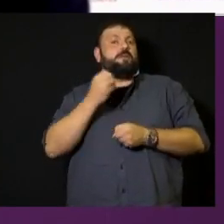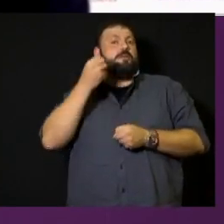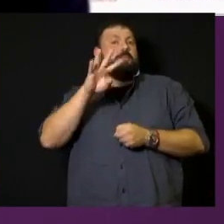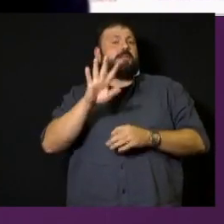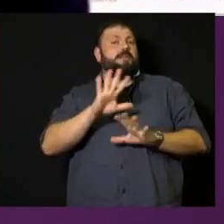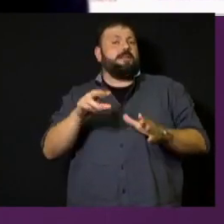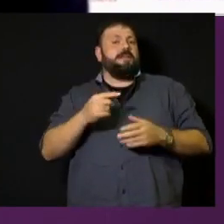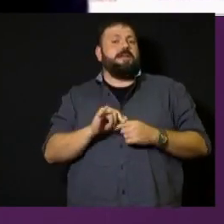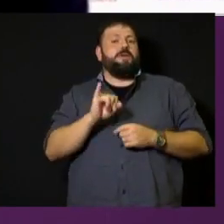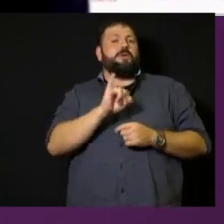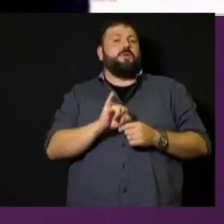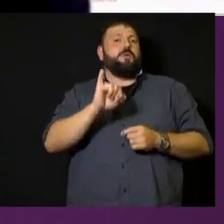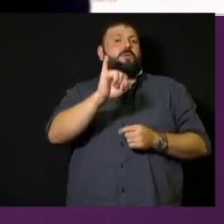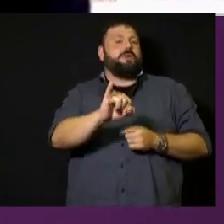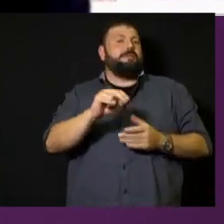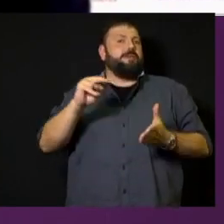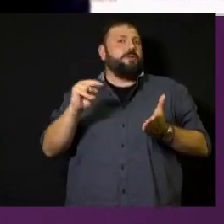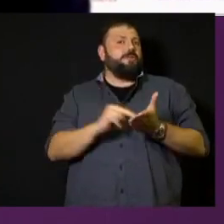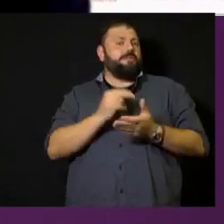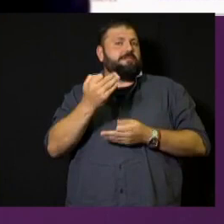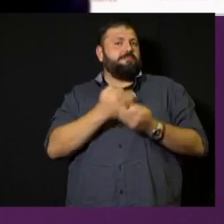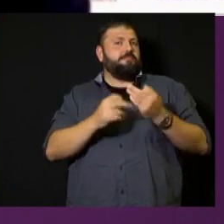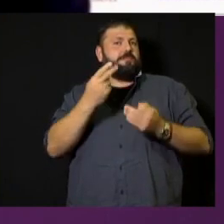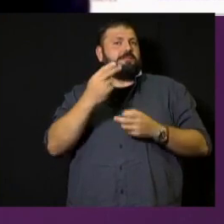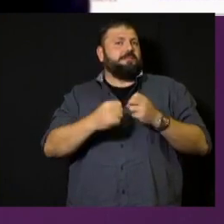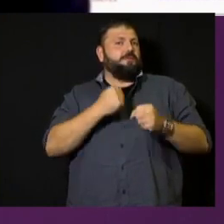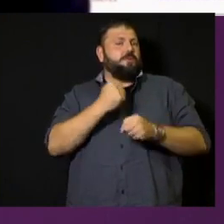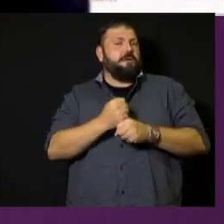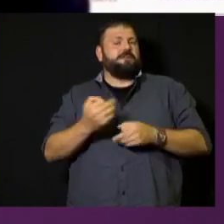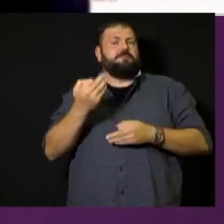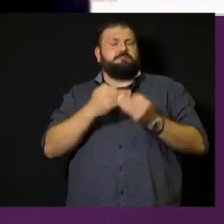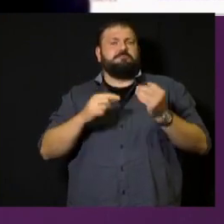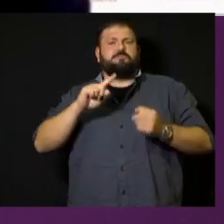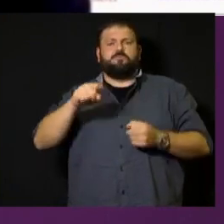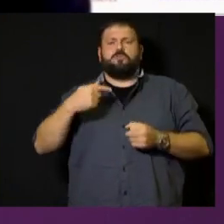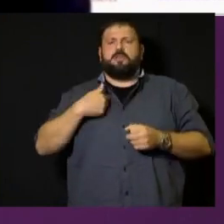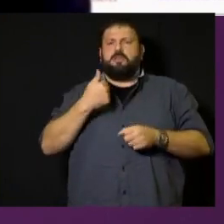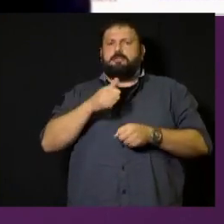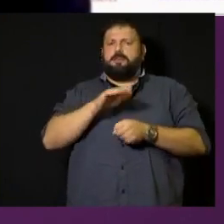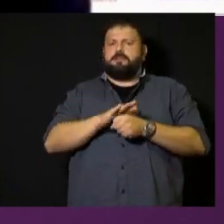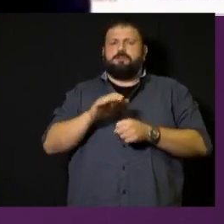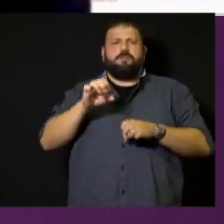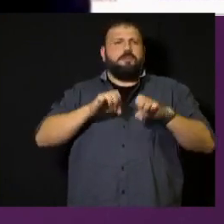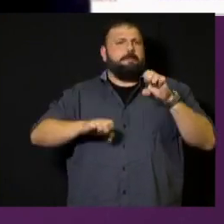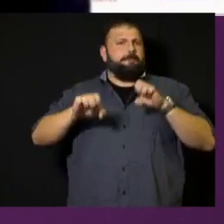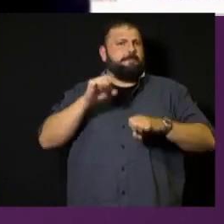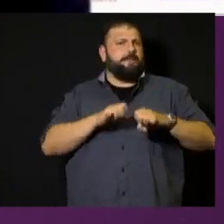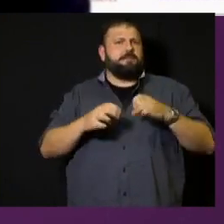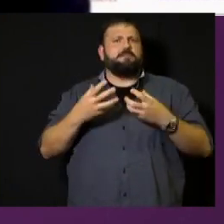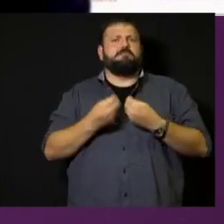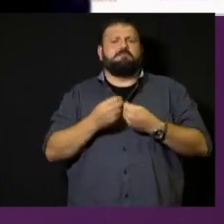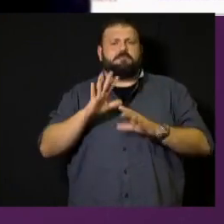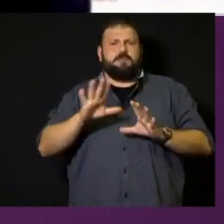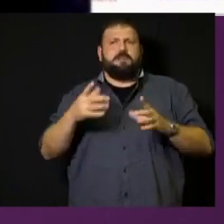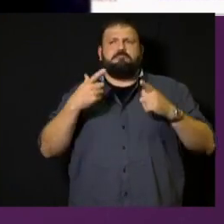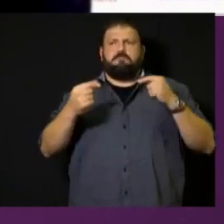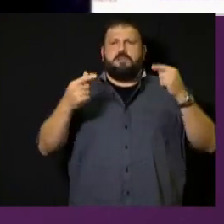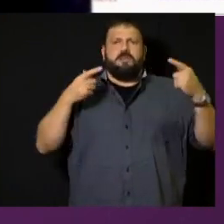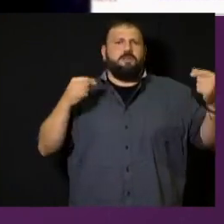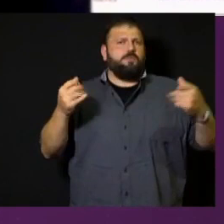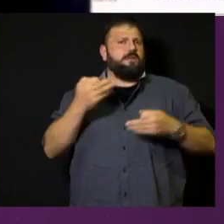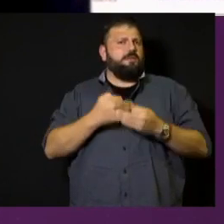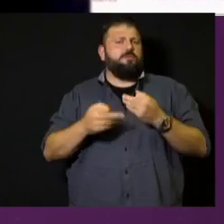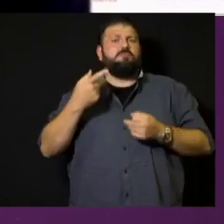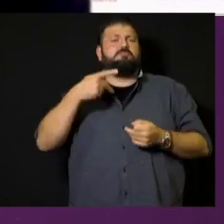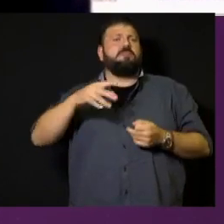be 27 years after signing this contract in Inez's house. I graduated